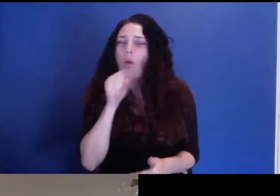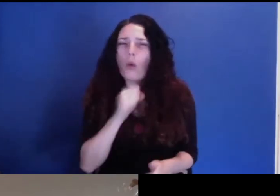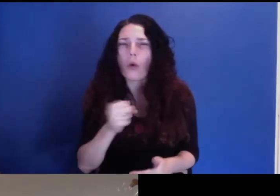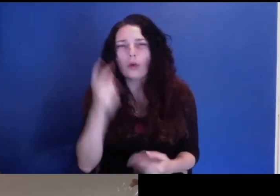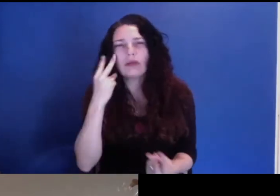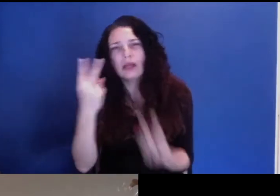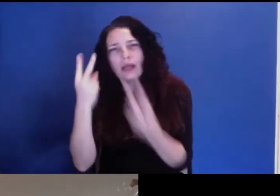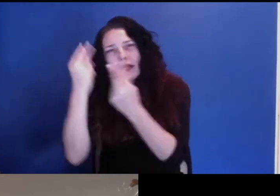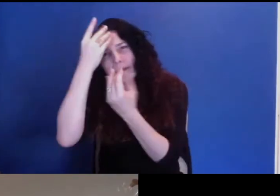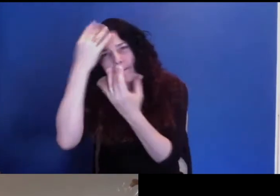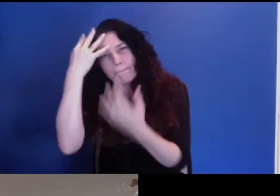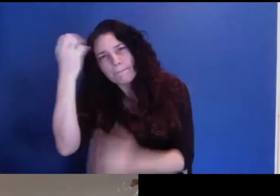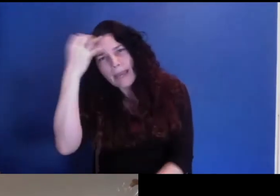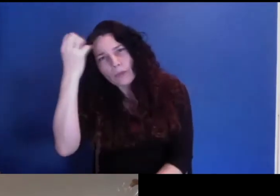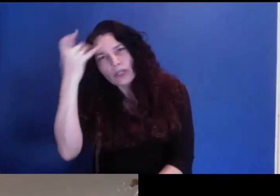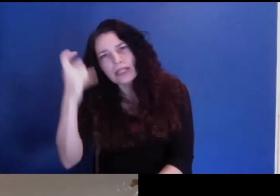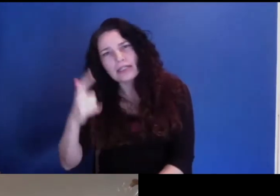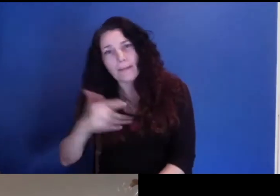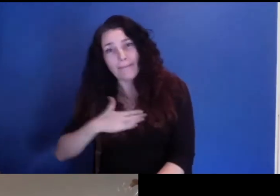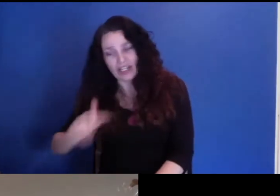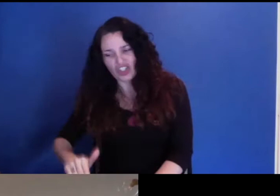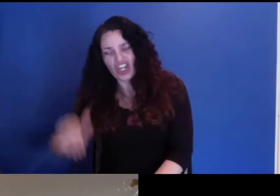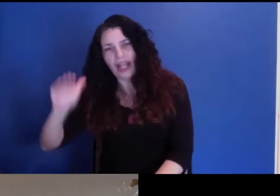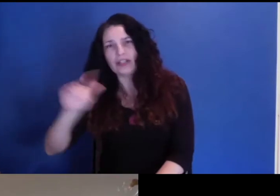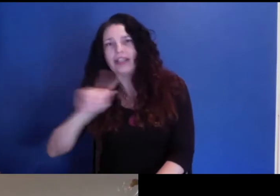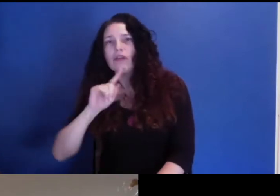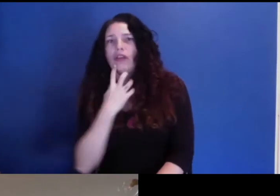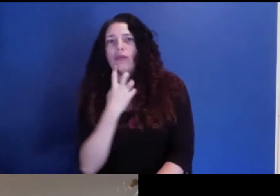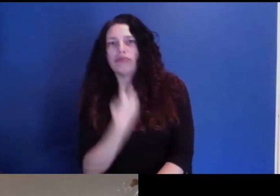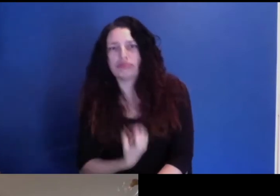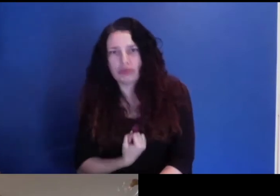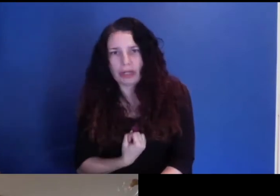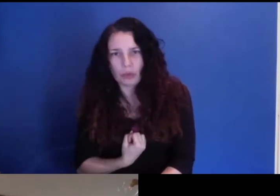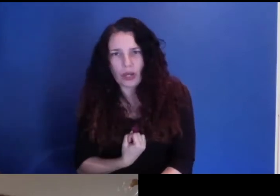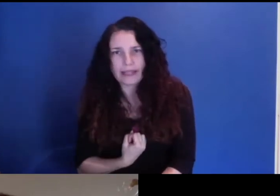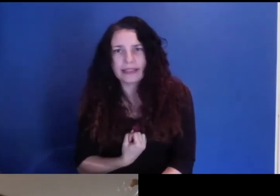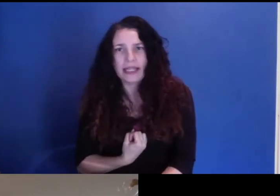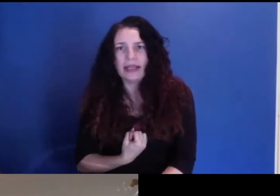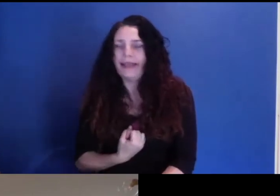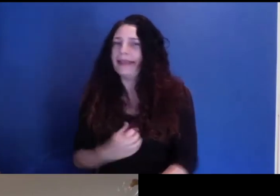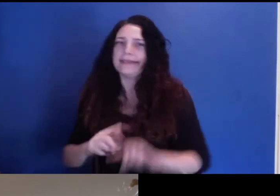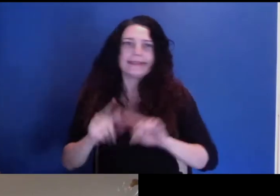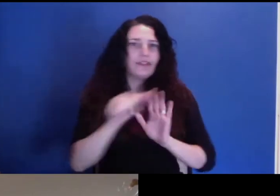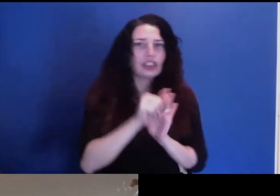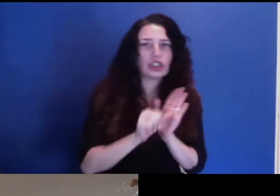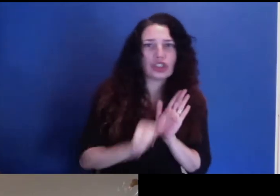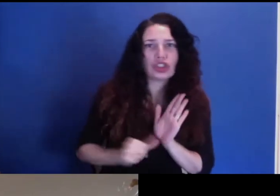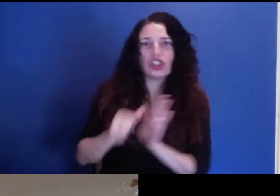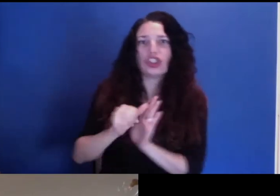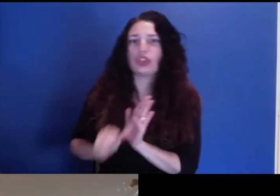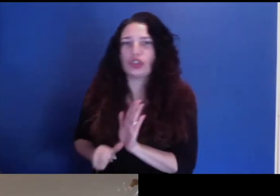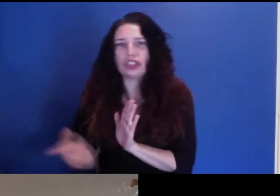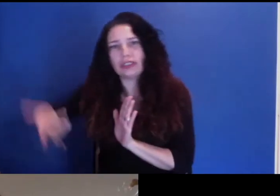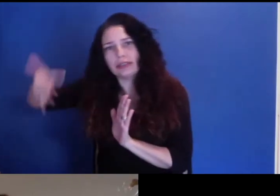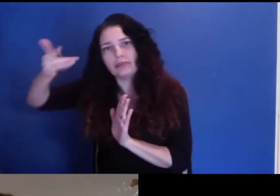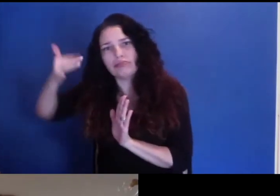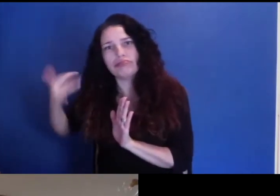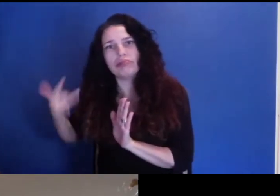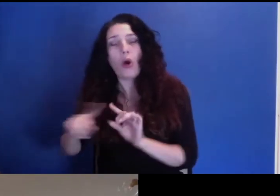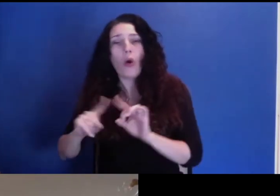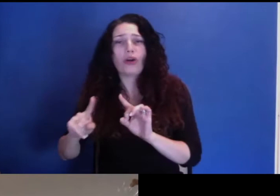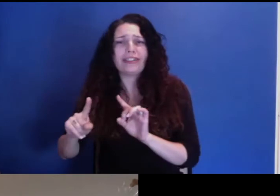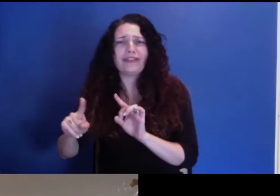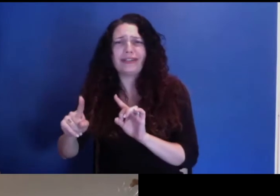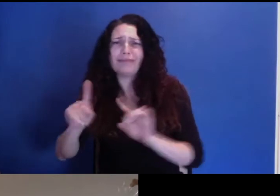I had repressed, and things that, things that, the surgeries that I had growing up, and the things that strangers said to me,